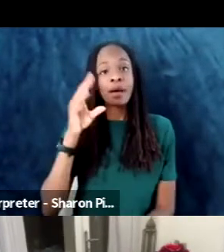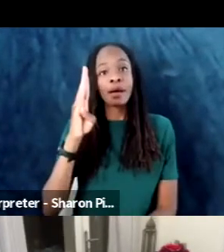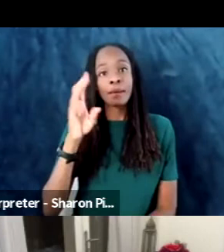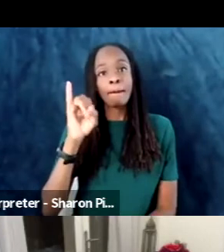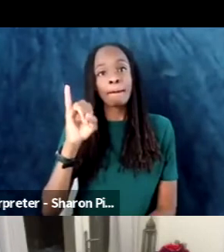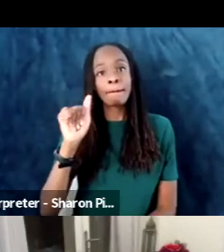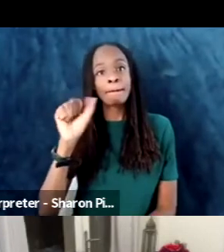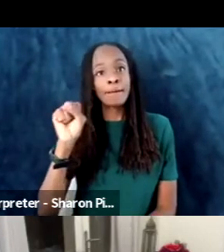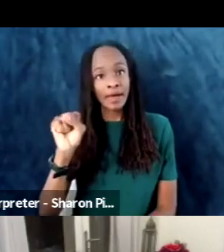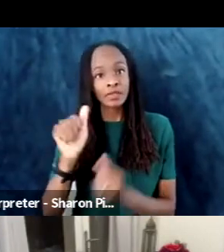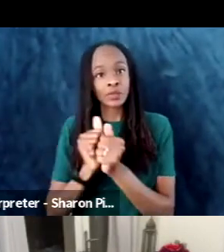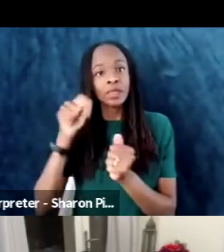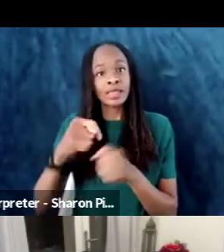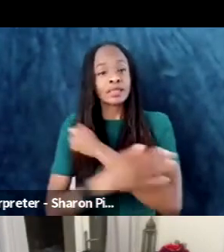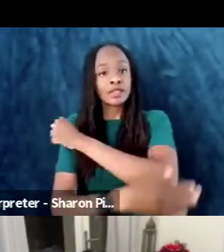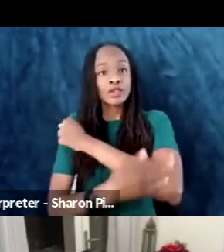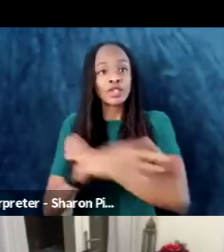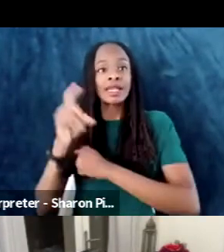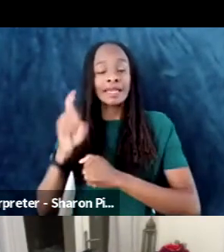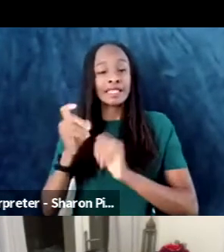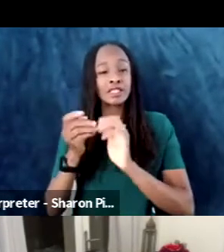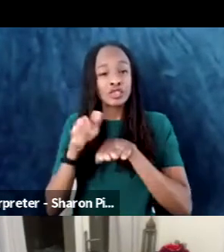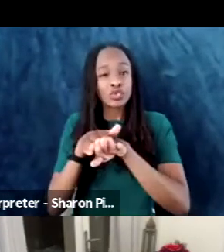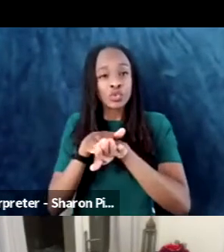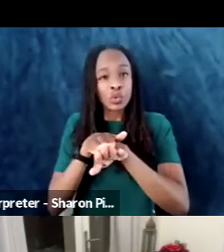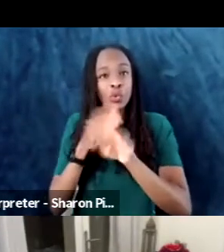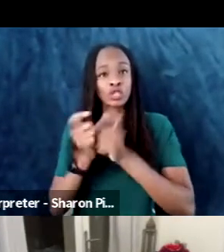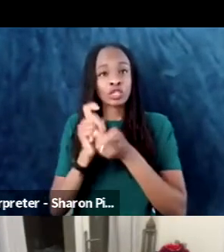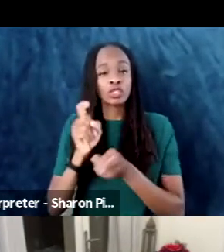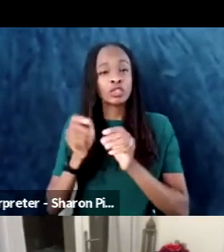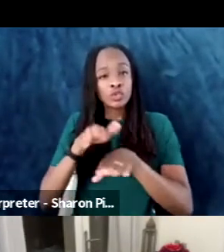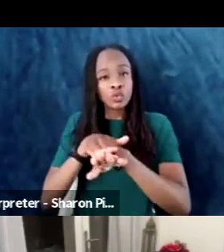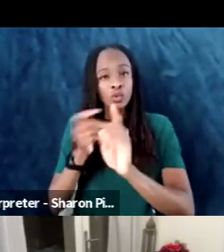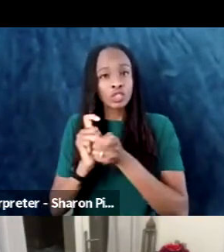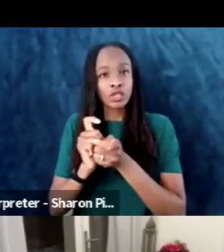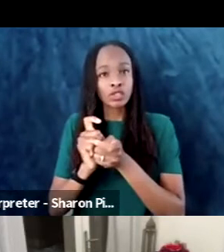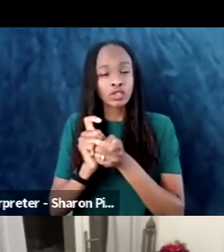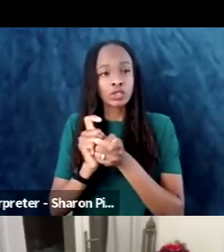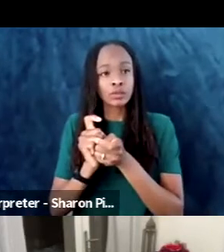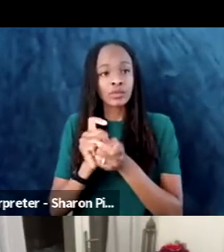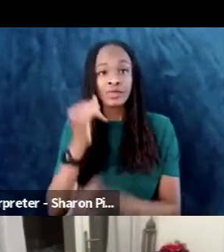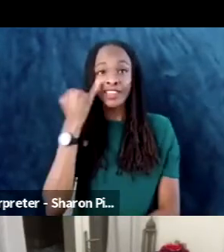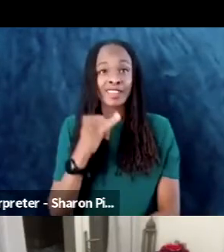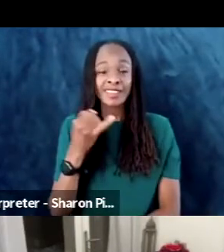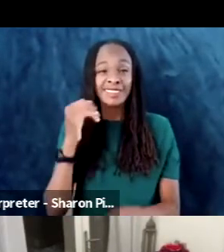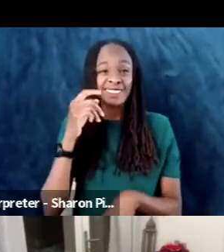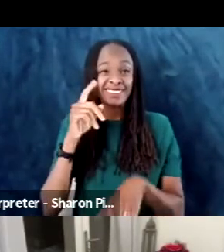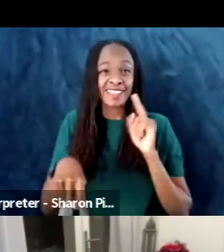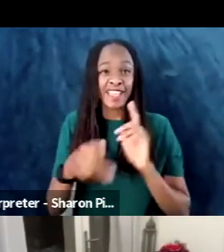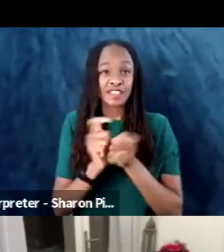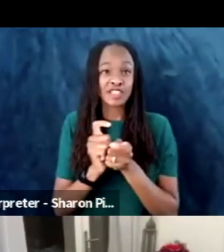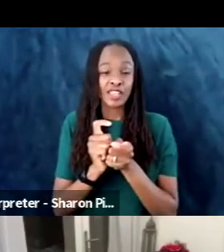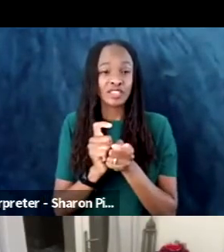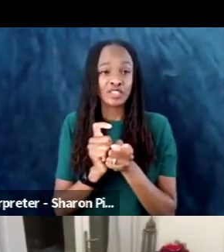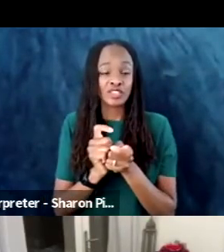country, and it has to slowly change. It has to slowly change. It will not change by governing bodies.